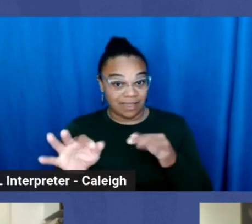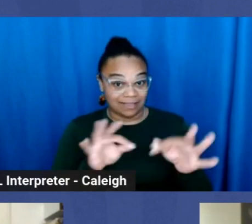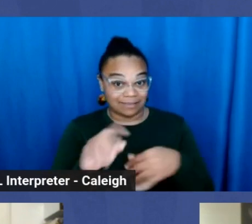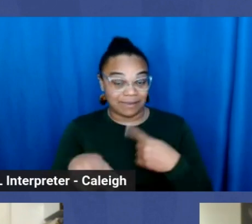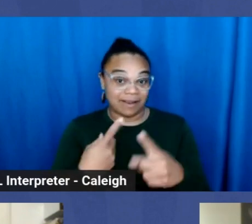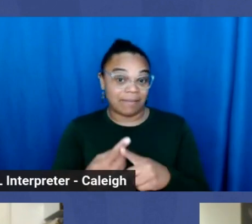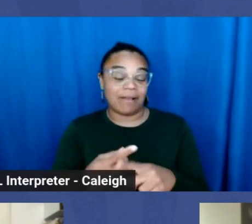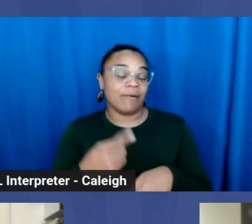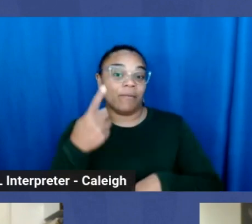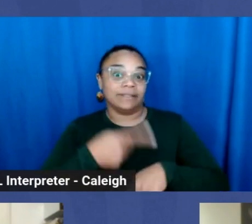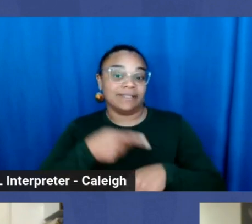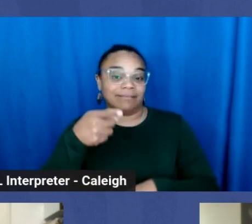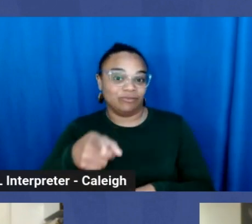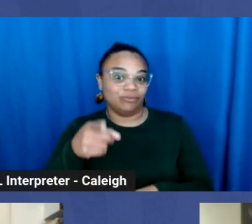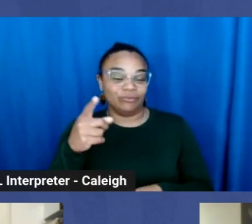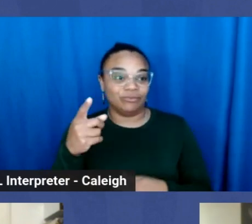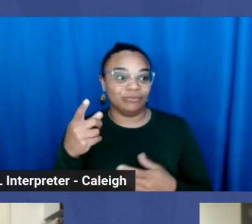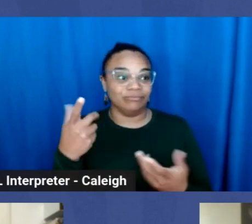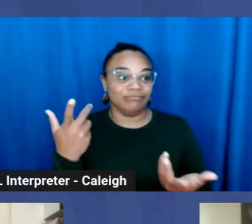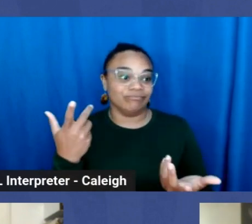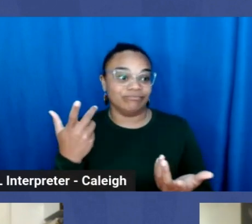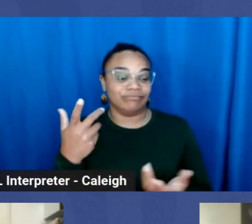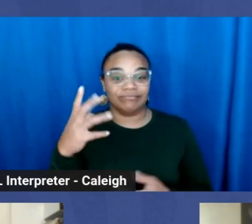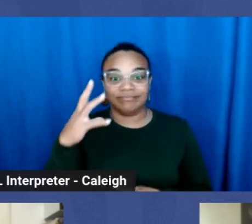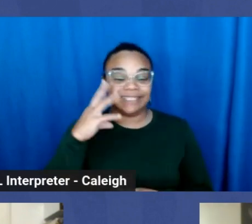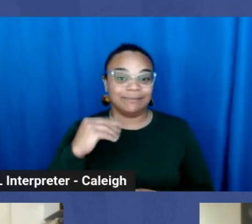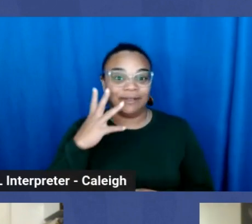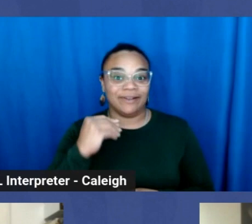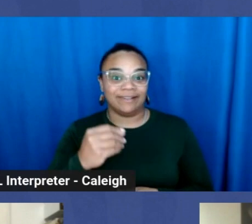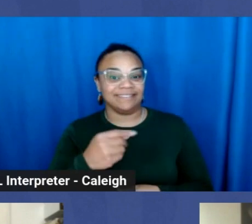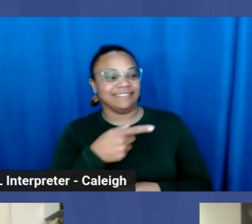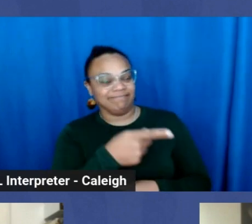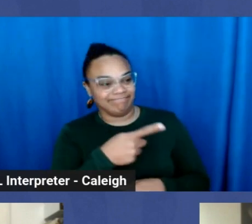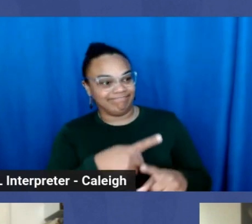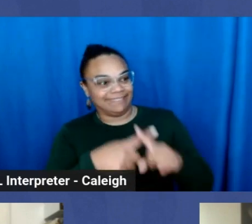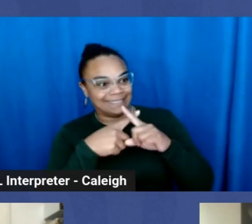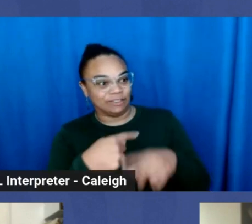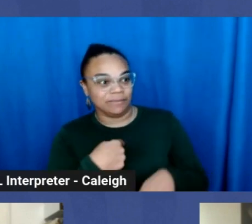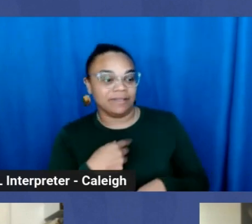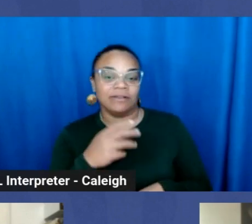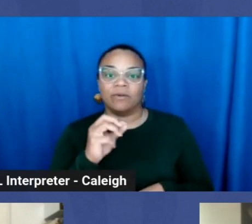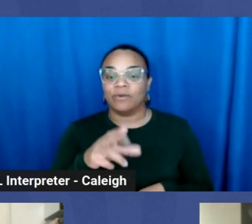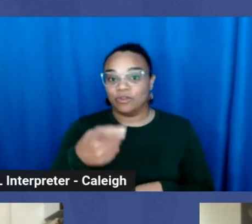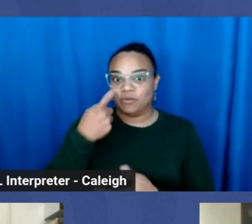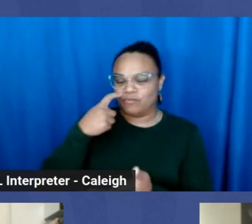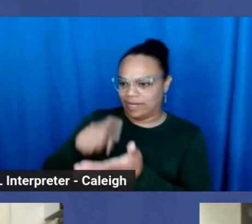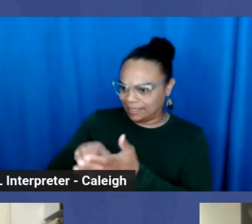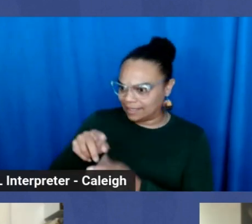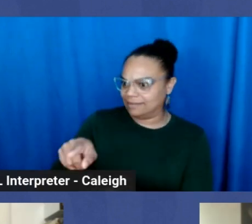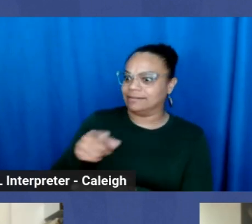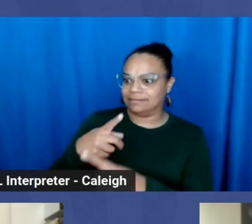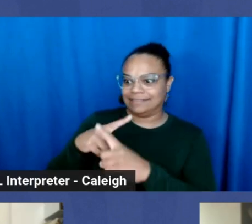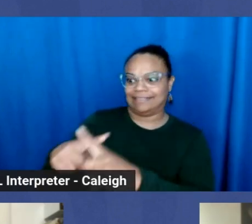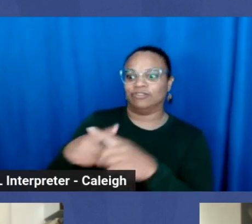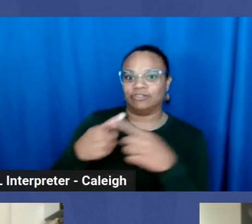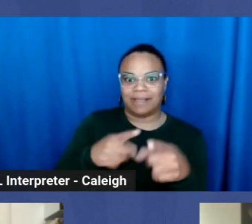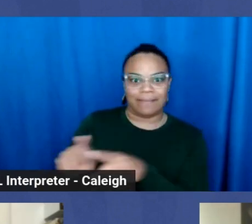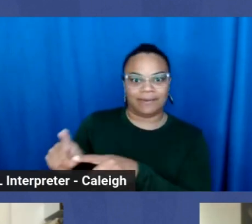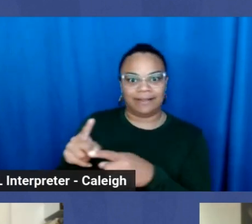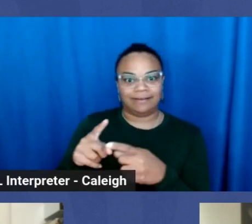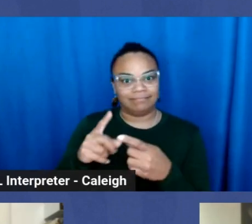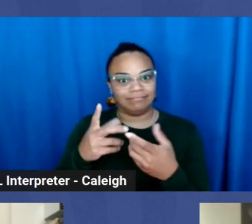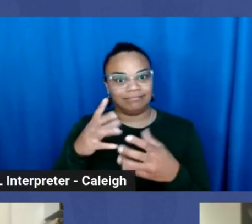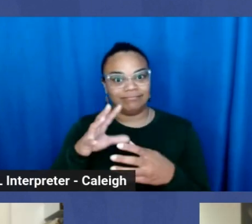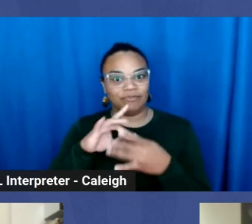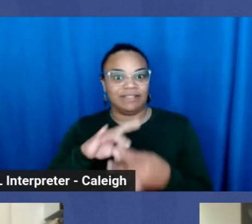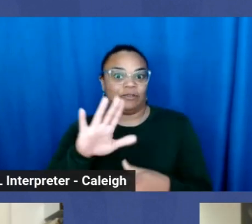about a time where you may have felt censored or recognized a specific instance of censorship in your own